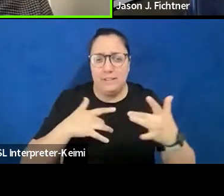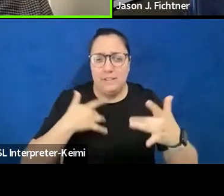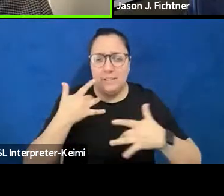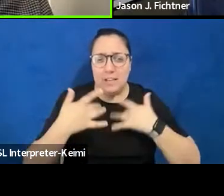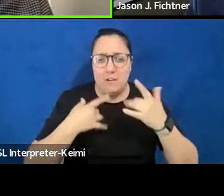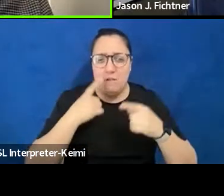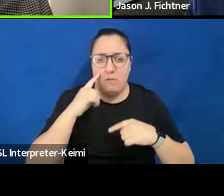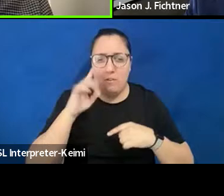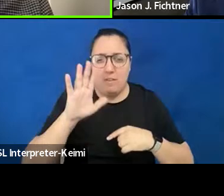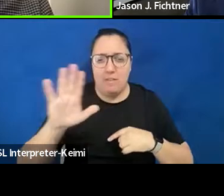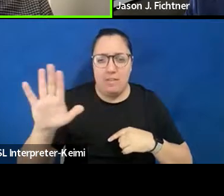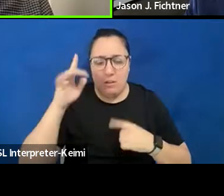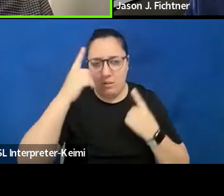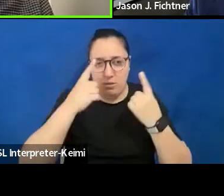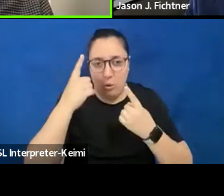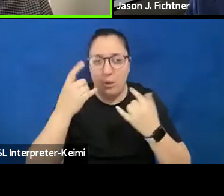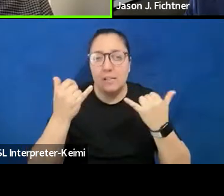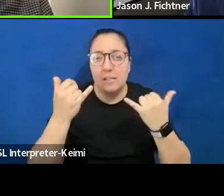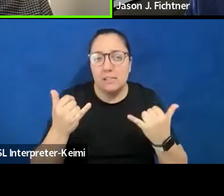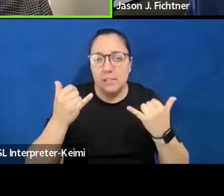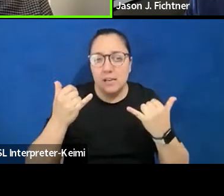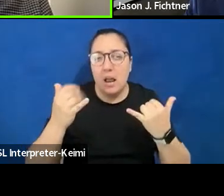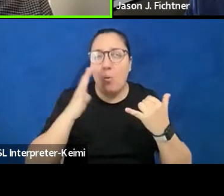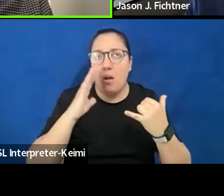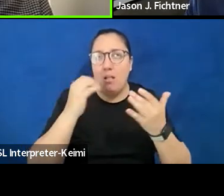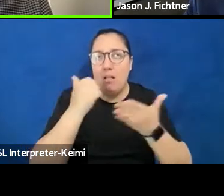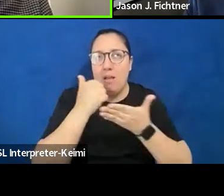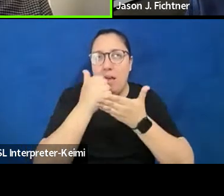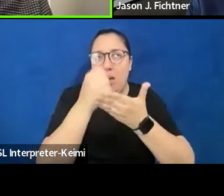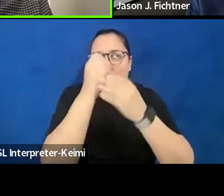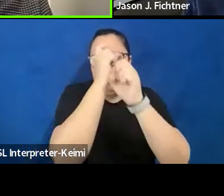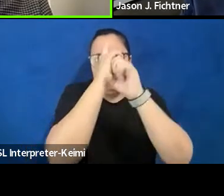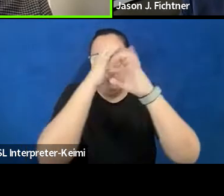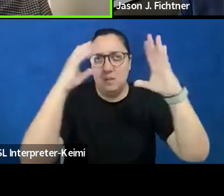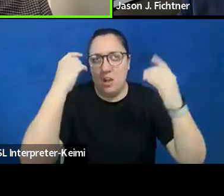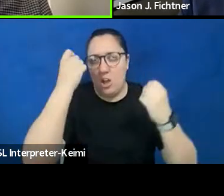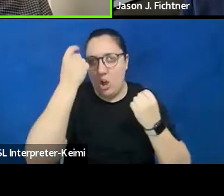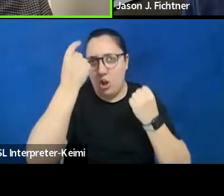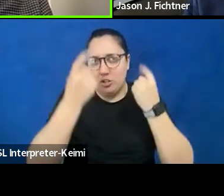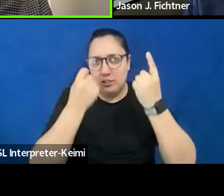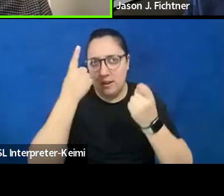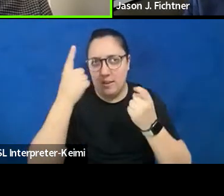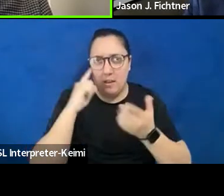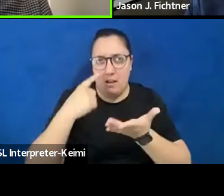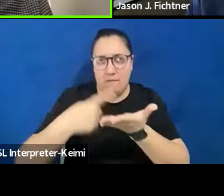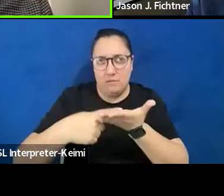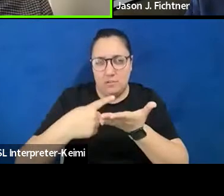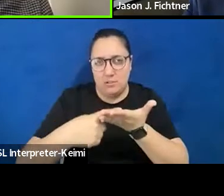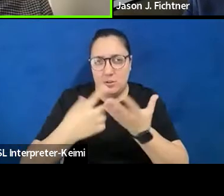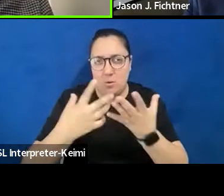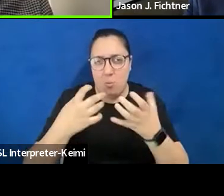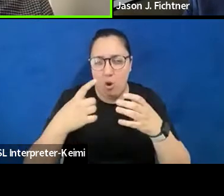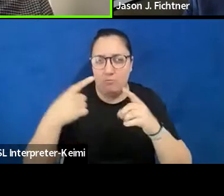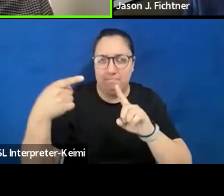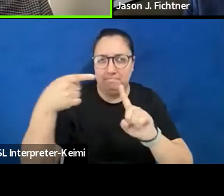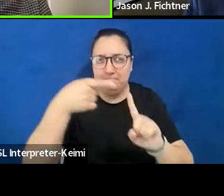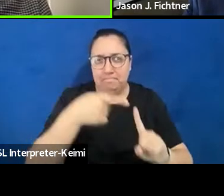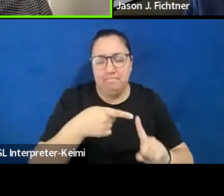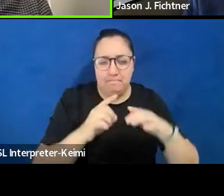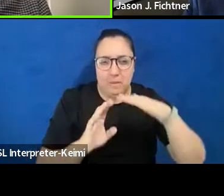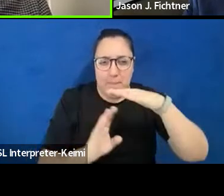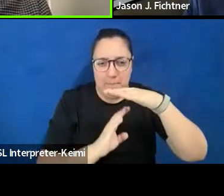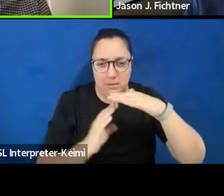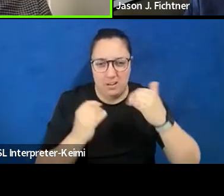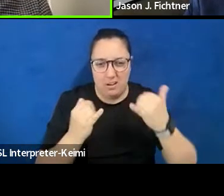Just so we can frame the conversation, I thought we could maybe start by talking about the very, very basics. So here's a very